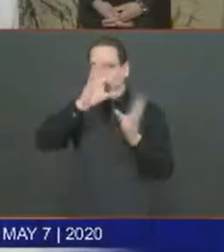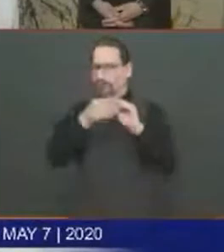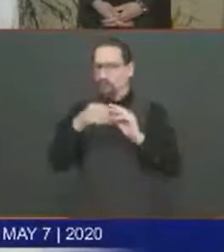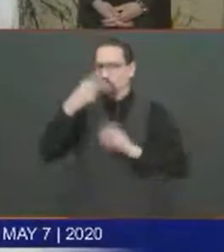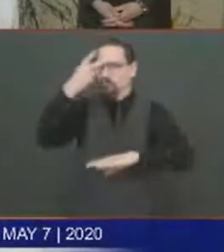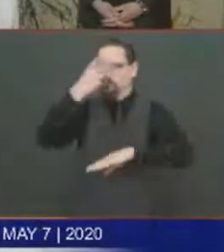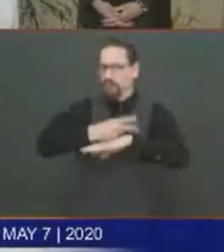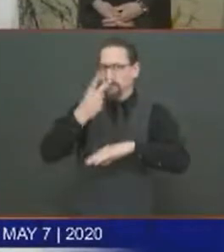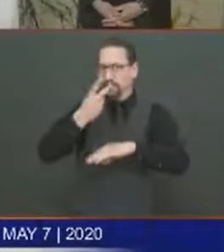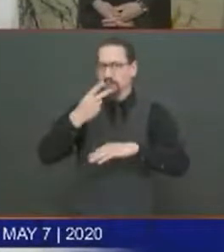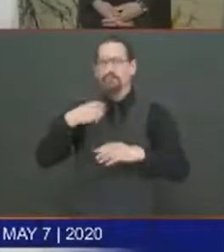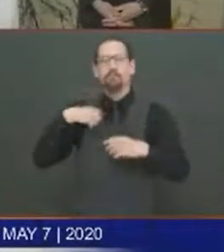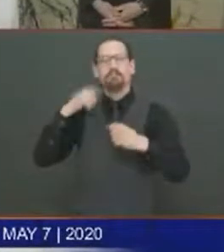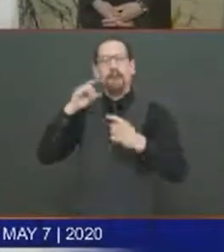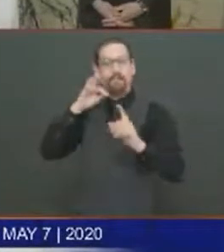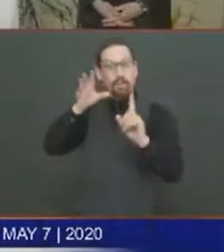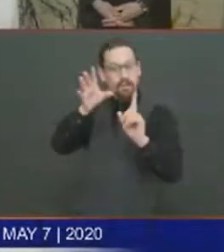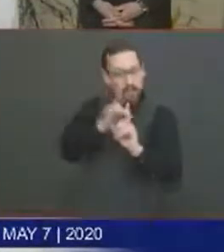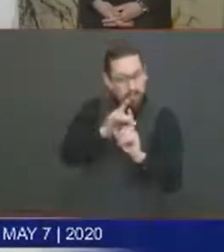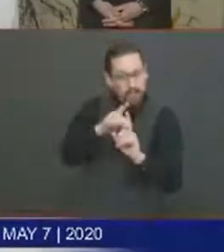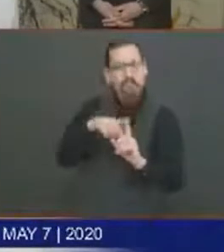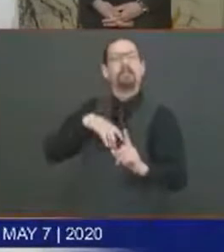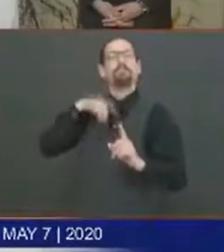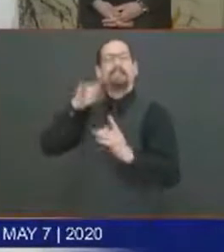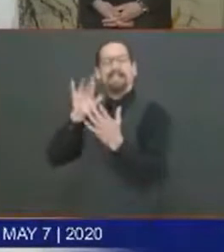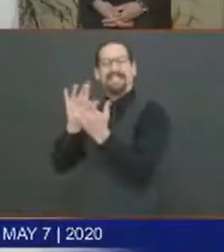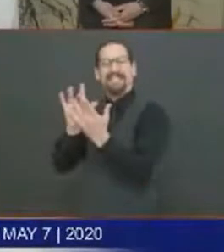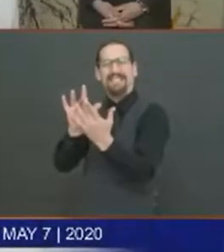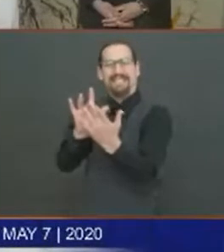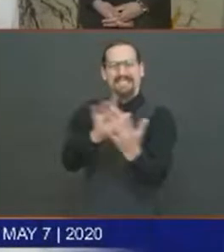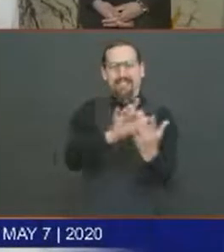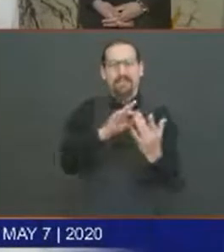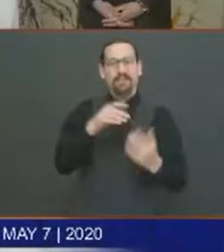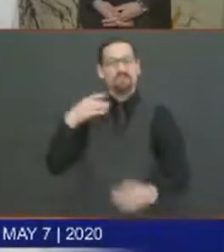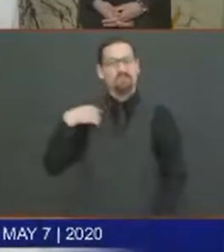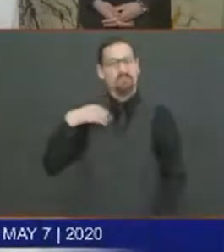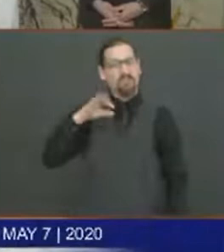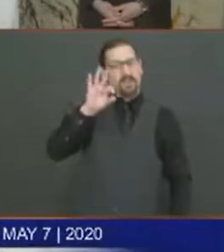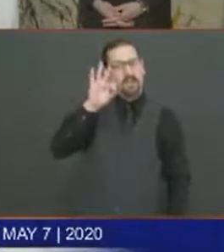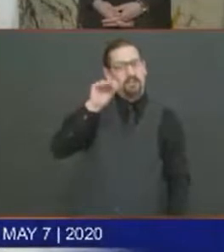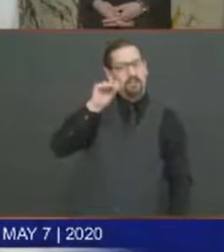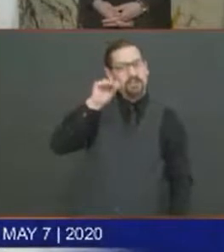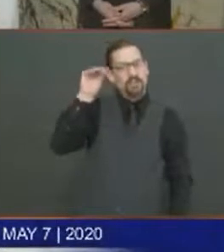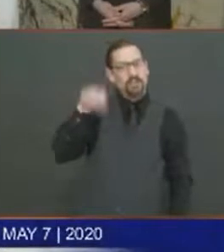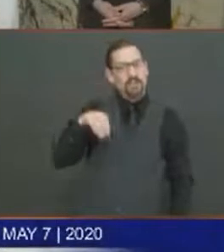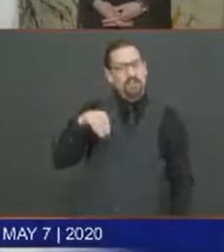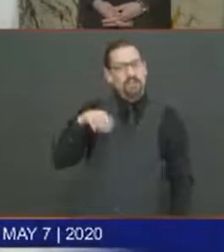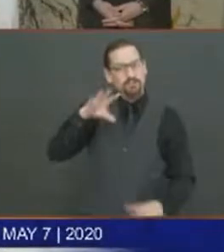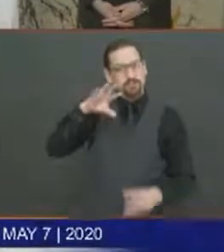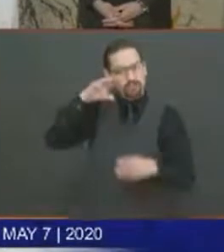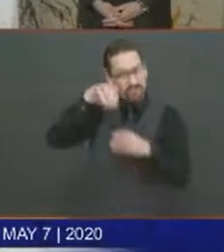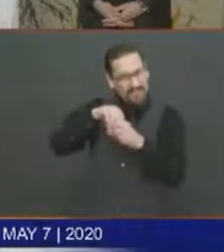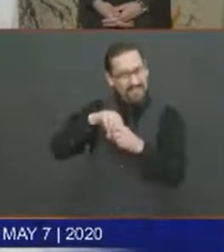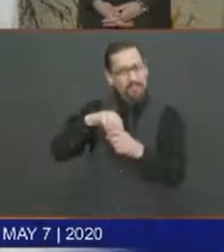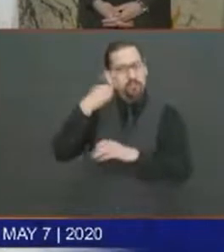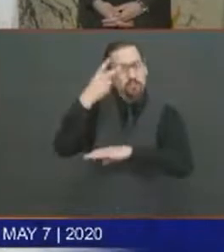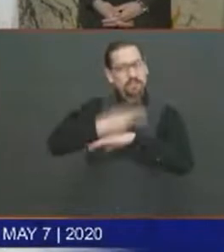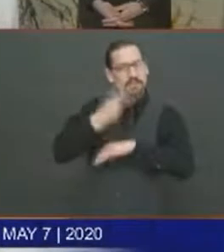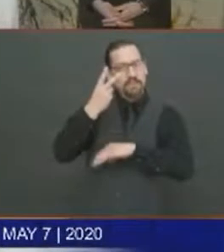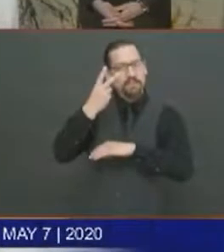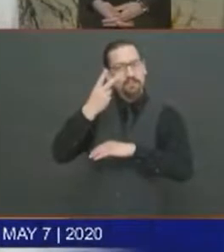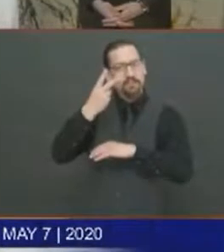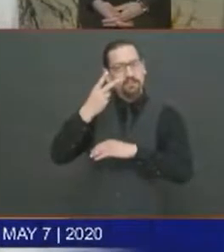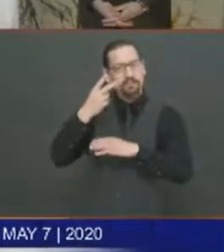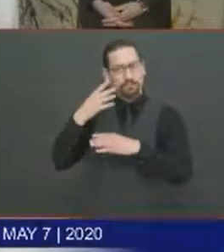all contacts within the first 24 hours, the vast majority of whom are responding and sharing